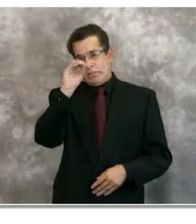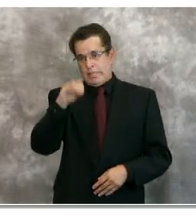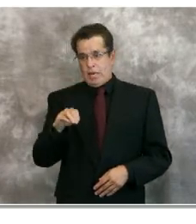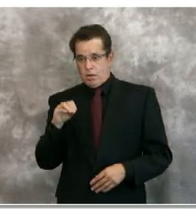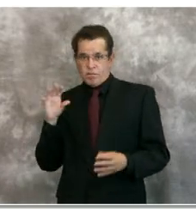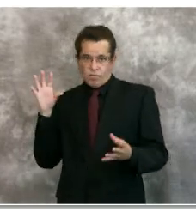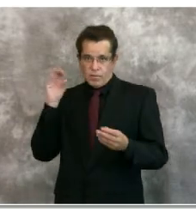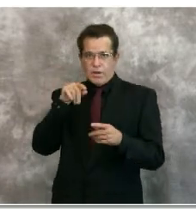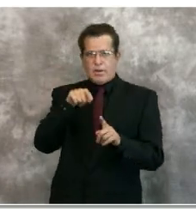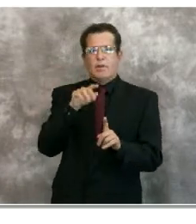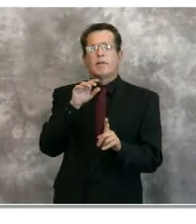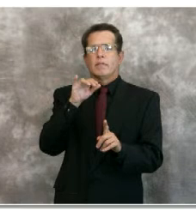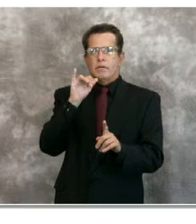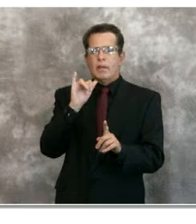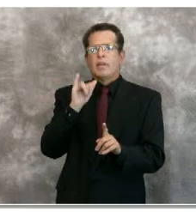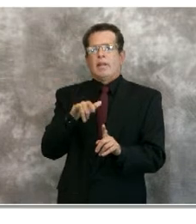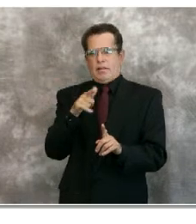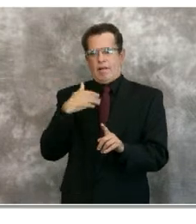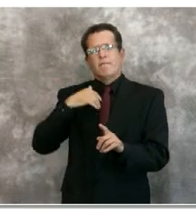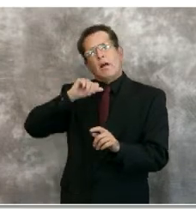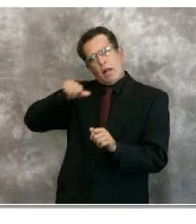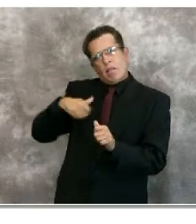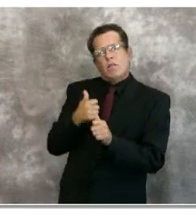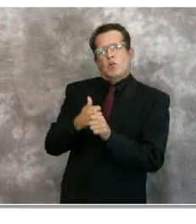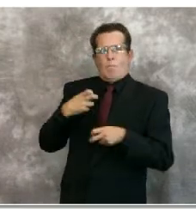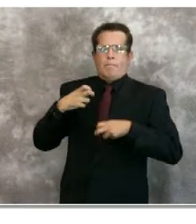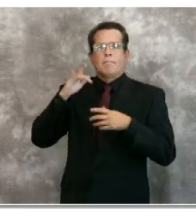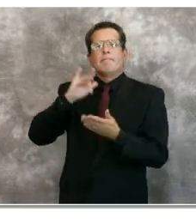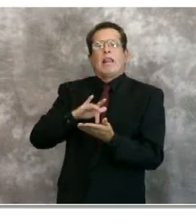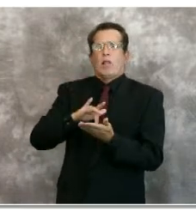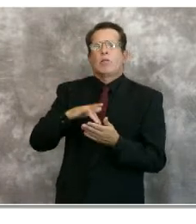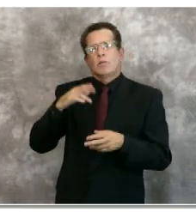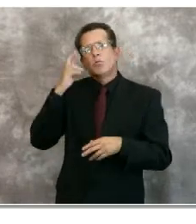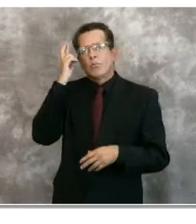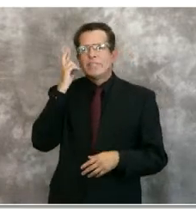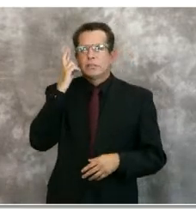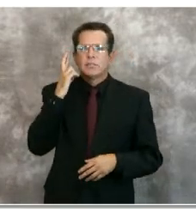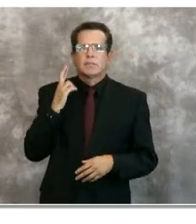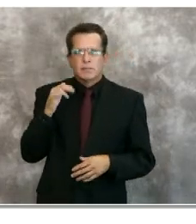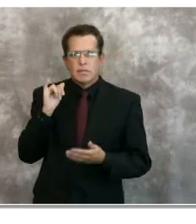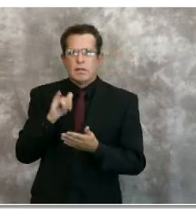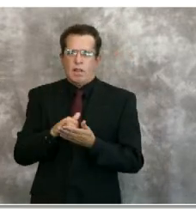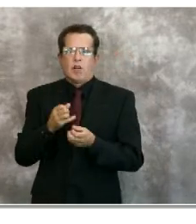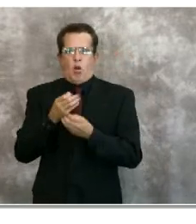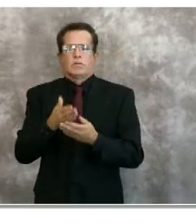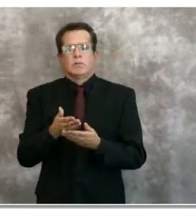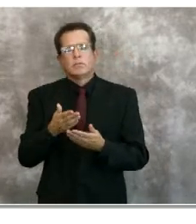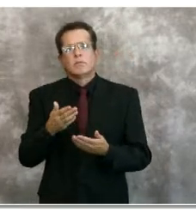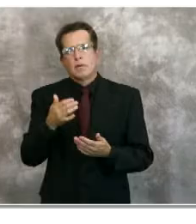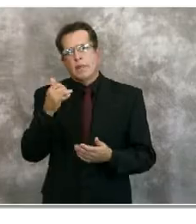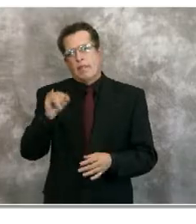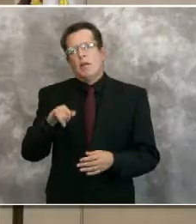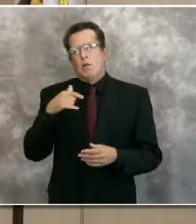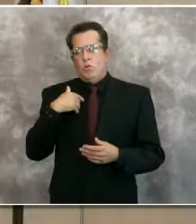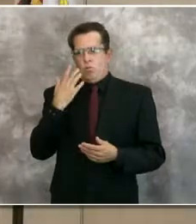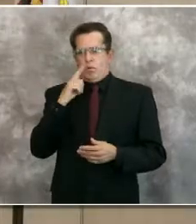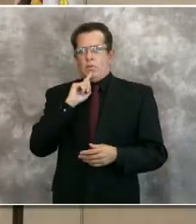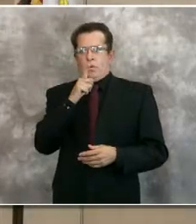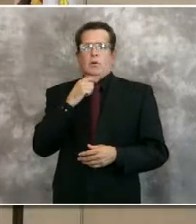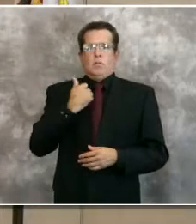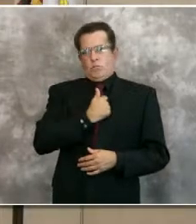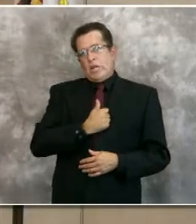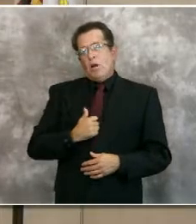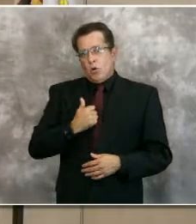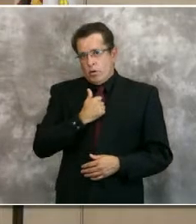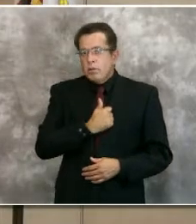have unfortunately died had underlying medical conditions. We, as always, send out our